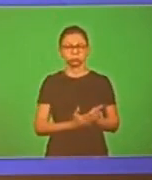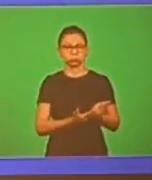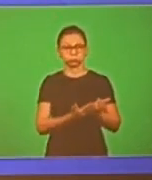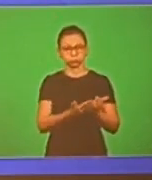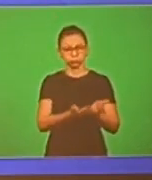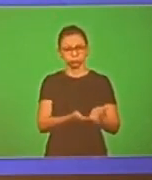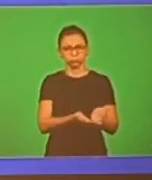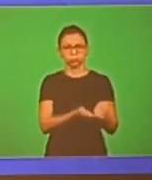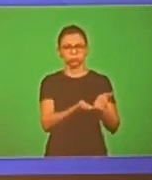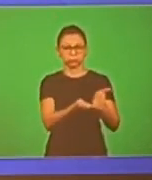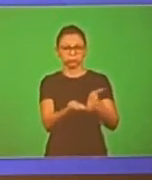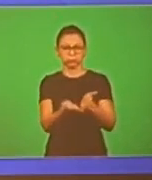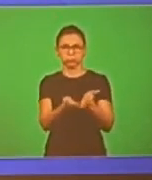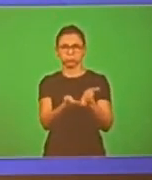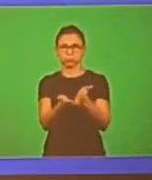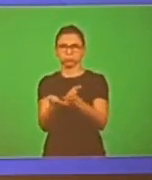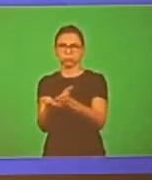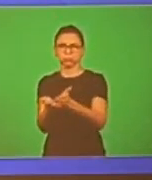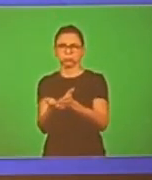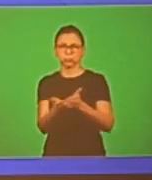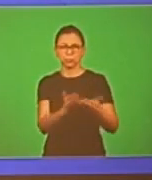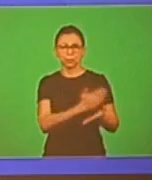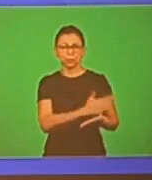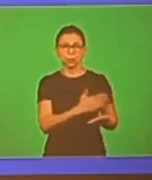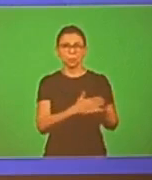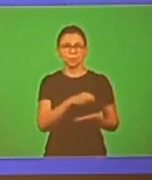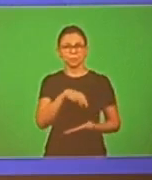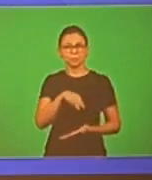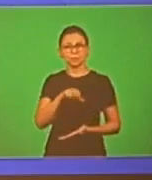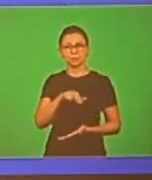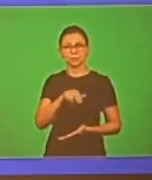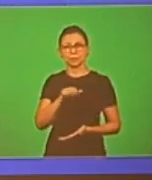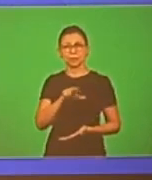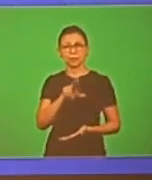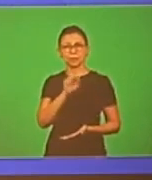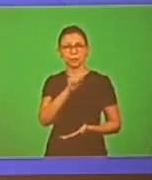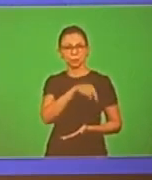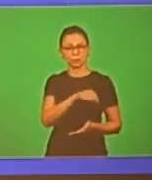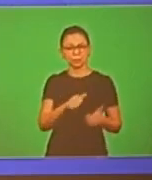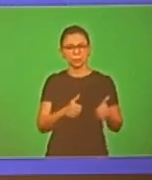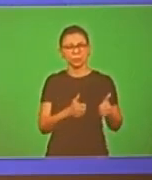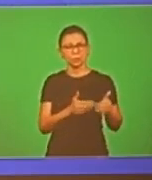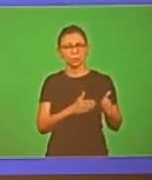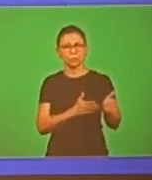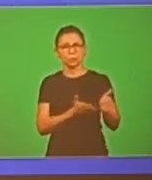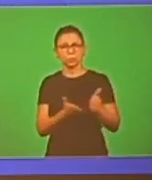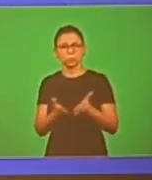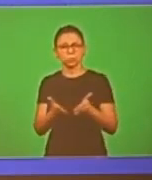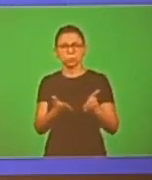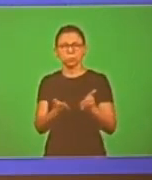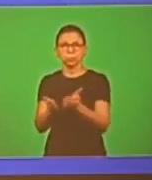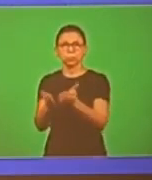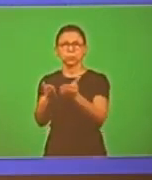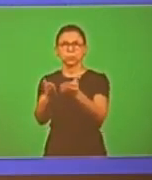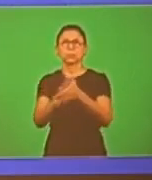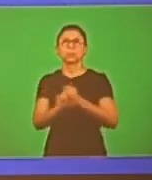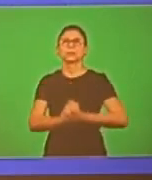trip, leaving Manaus, great results, great experiences.